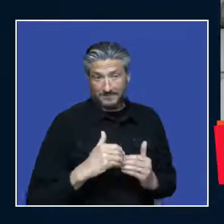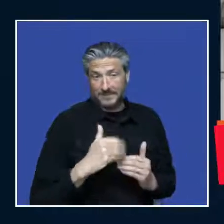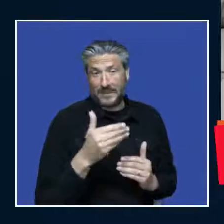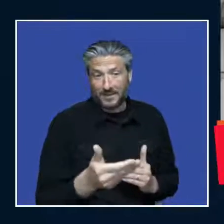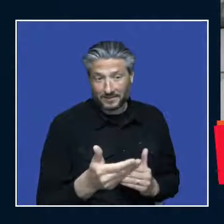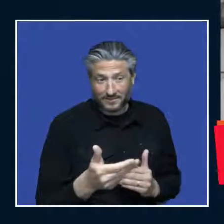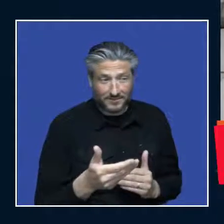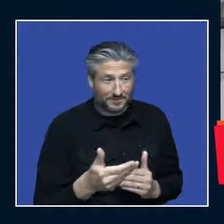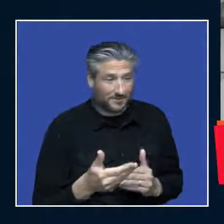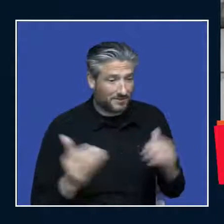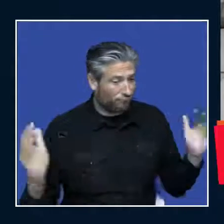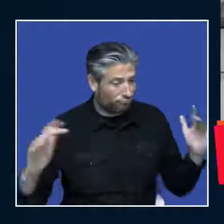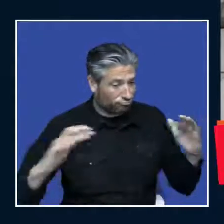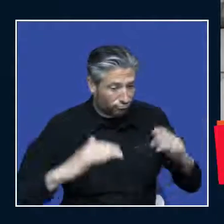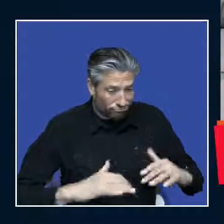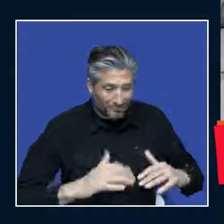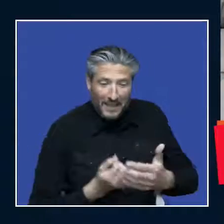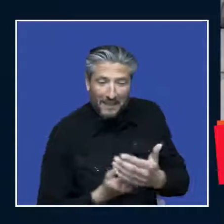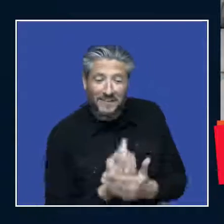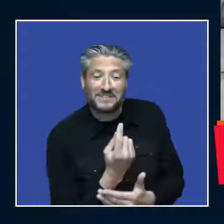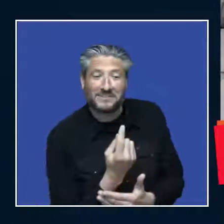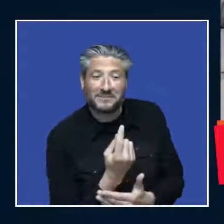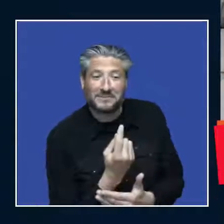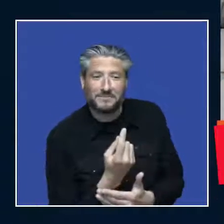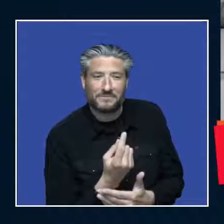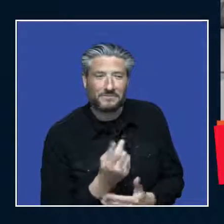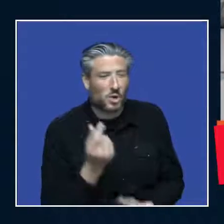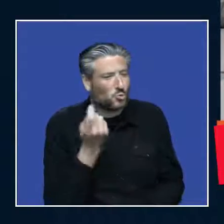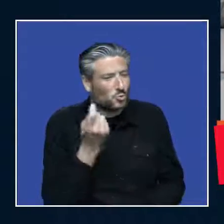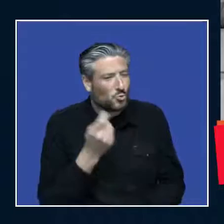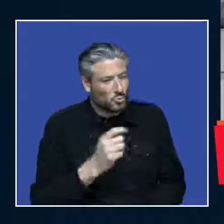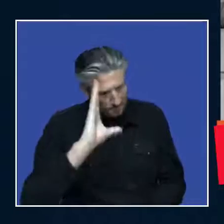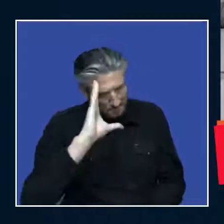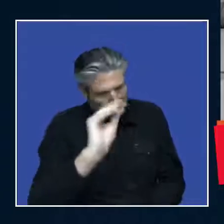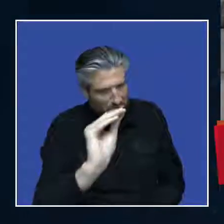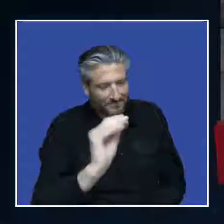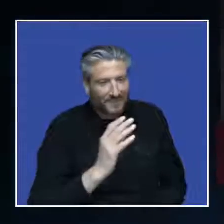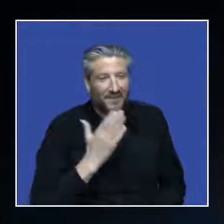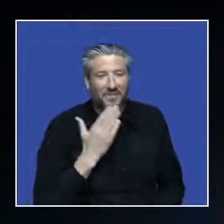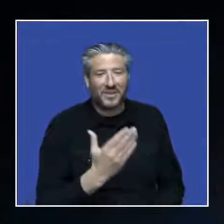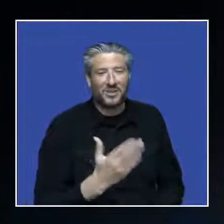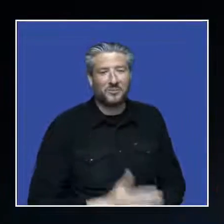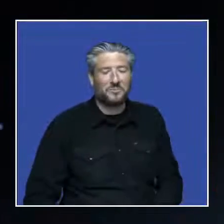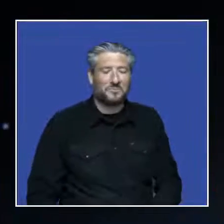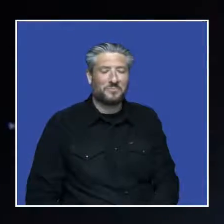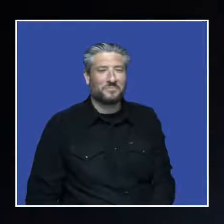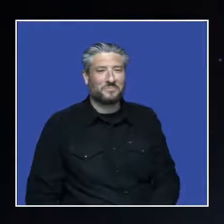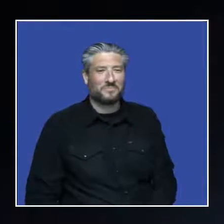launching something very soon. Thank you very much. Thank you.